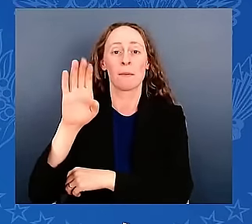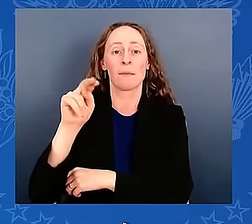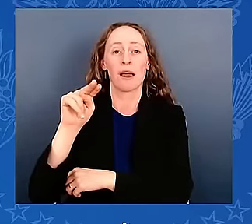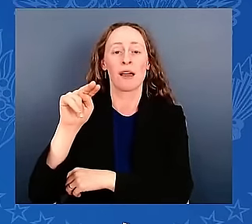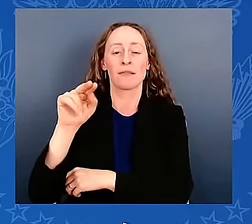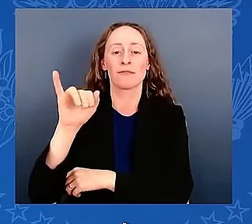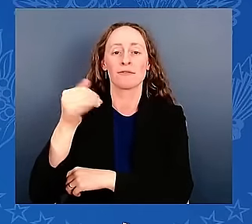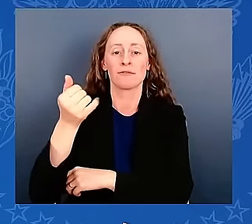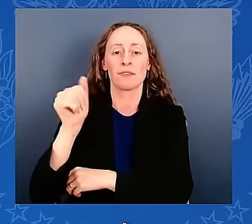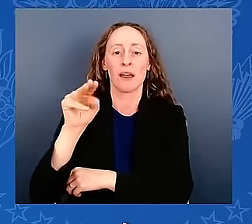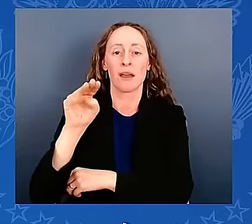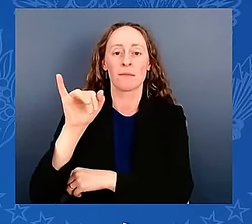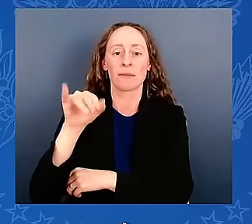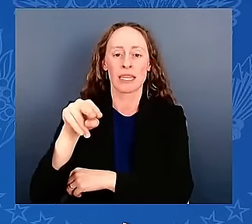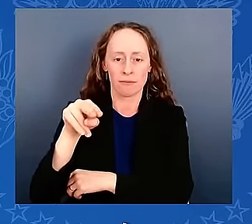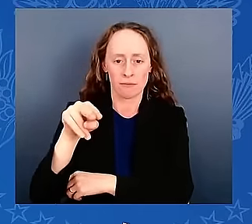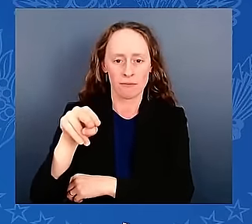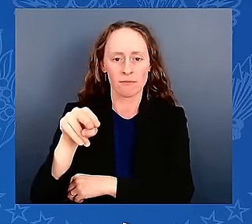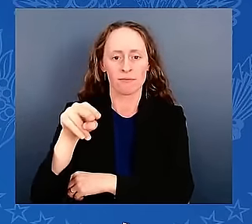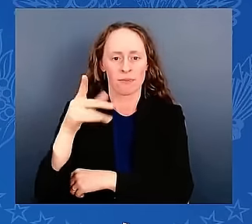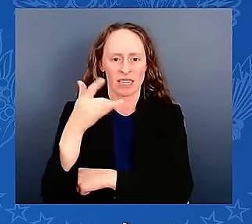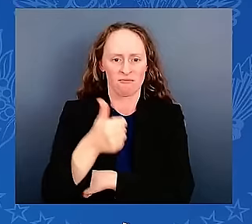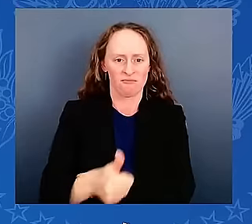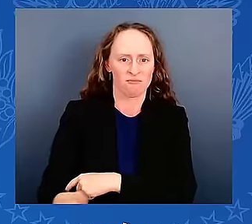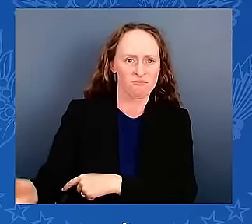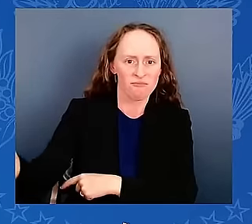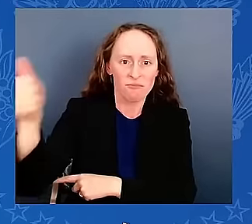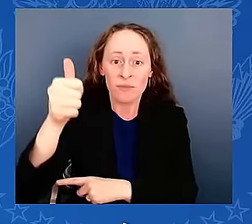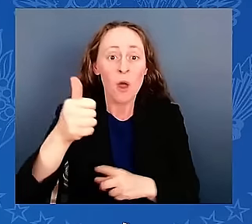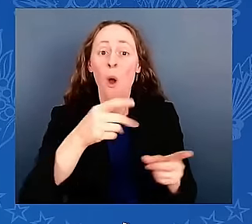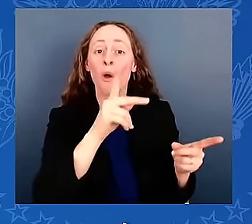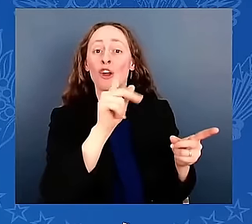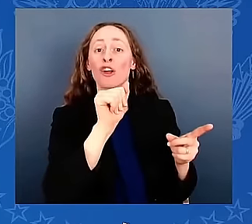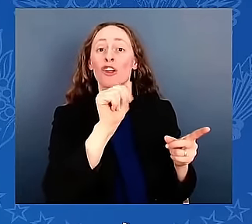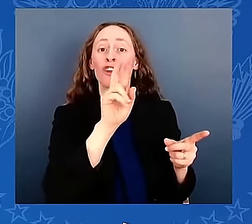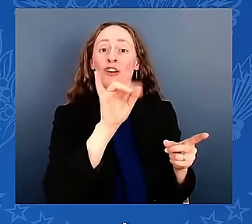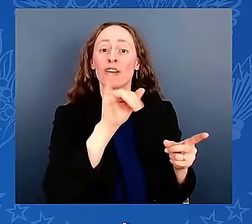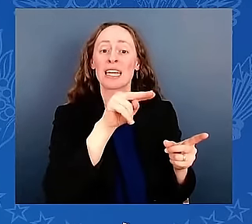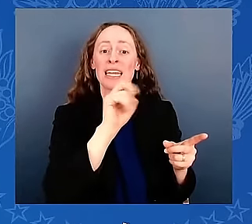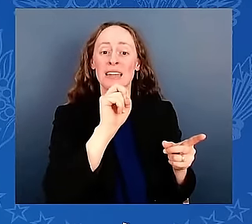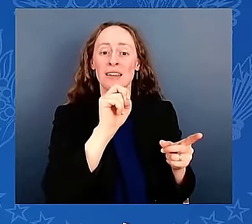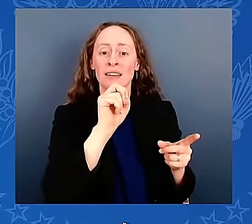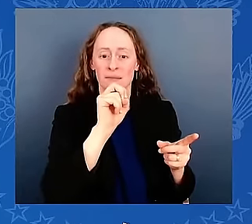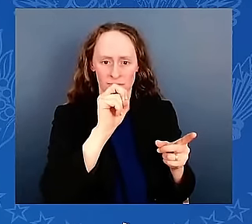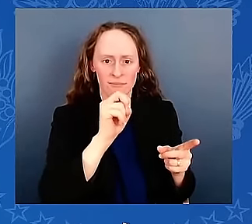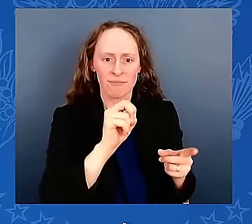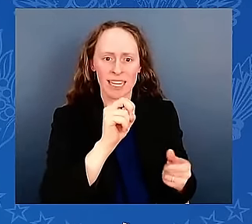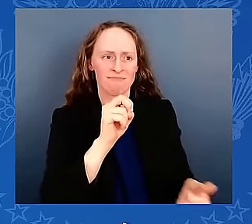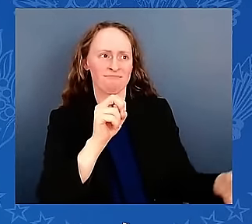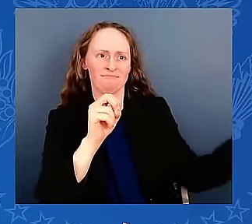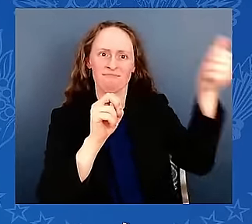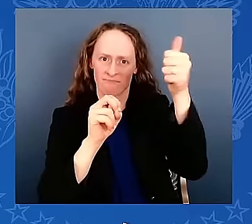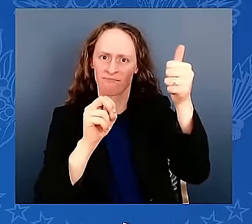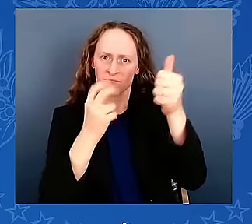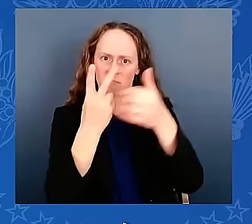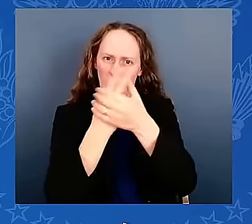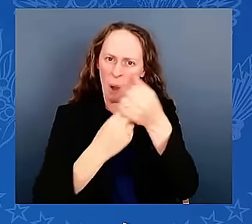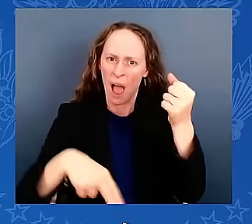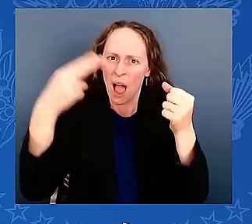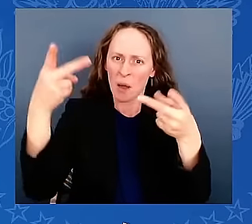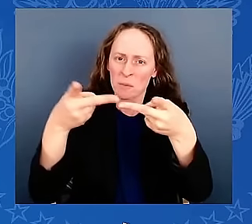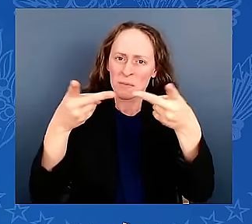or Kareem sits in the seat that she's sitting, because we will operate in excellence to